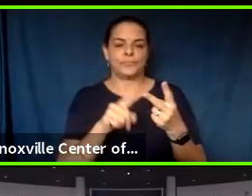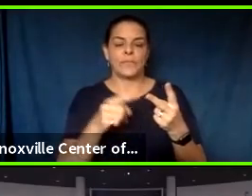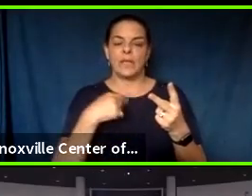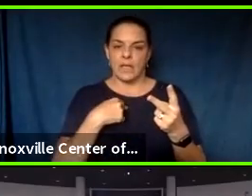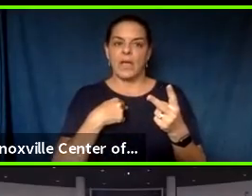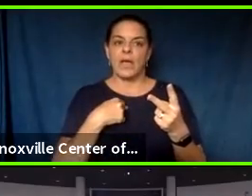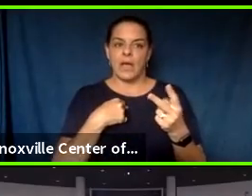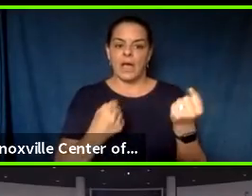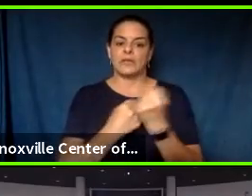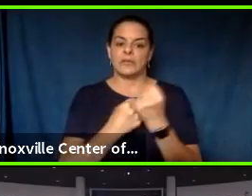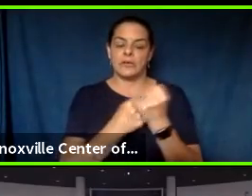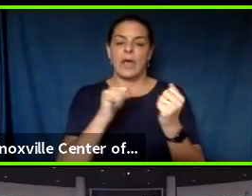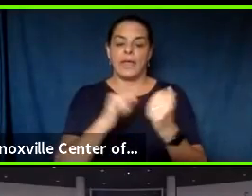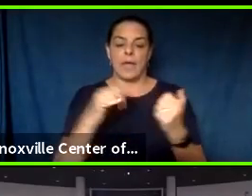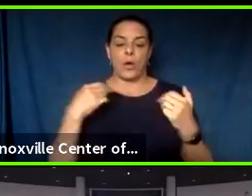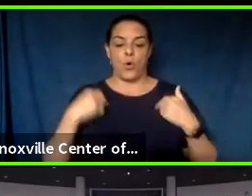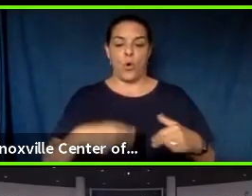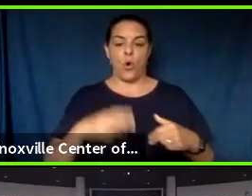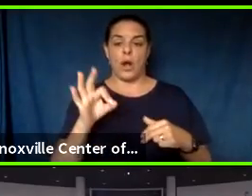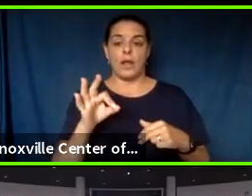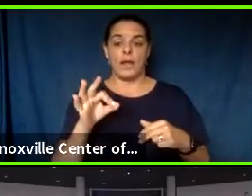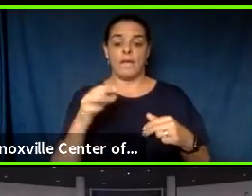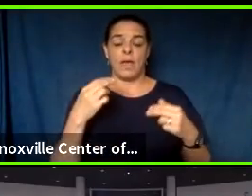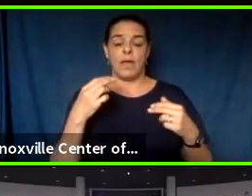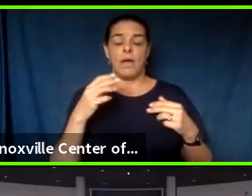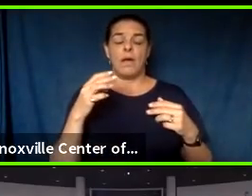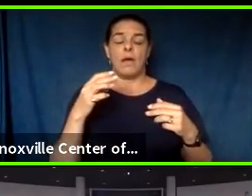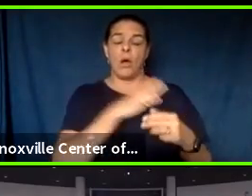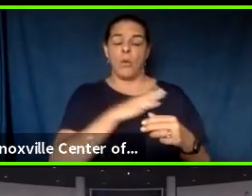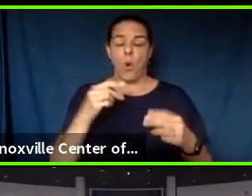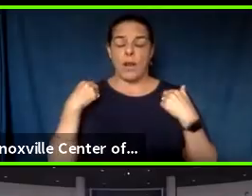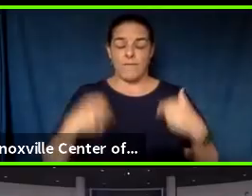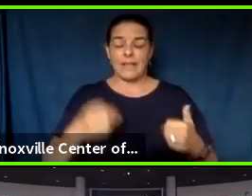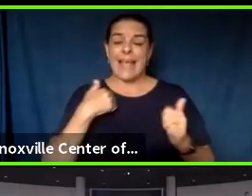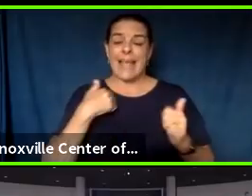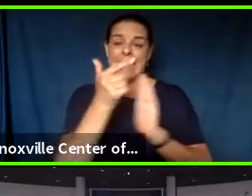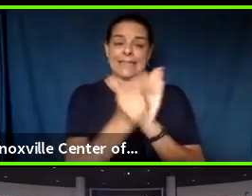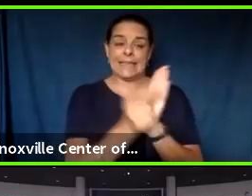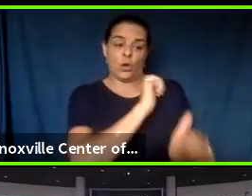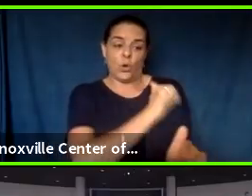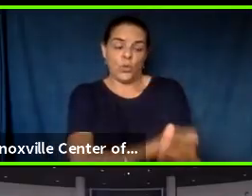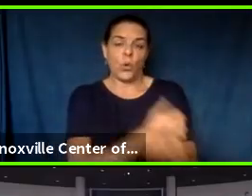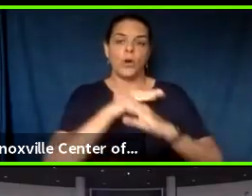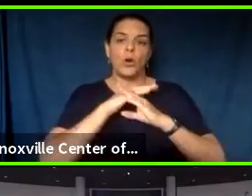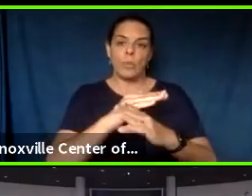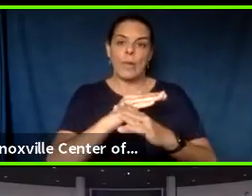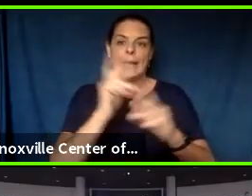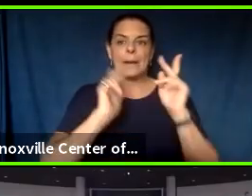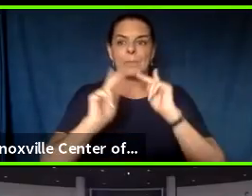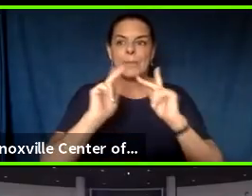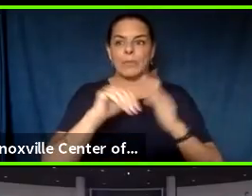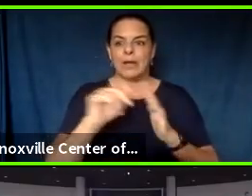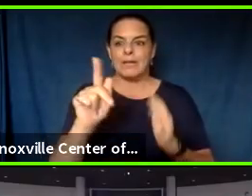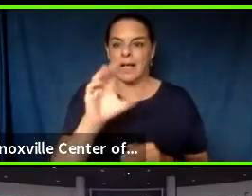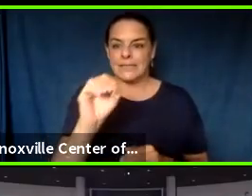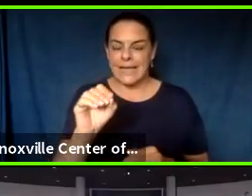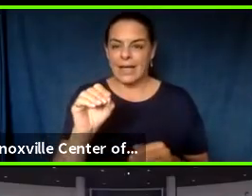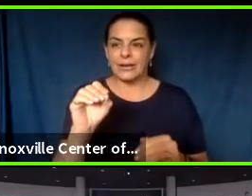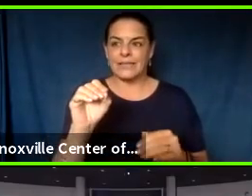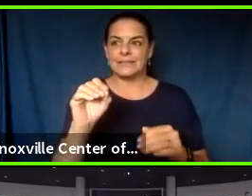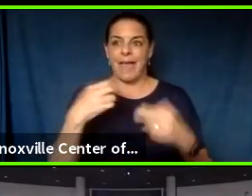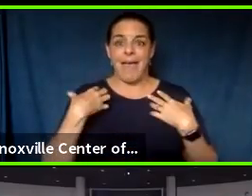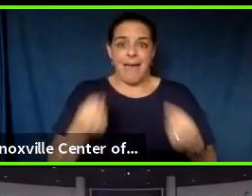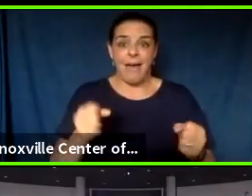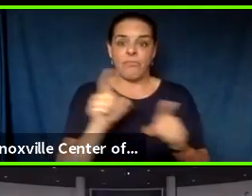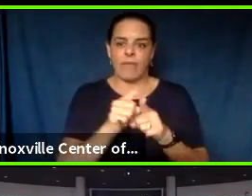that the Board of Health has the legal authority to protect the health of Knox County citizens, as has been mentioned by a few